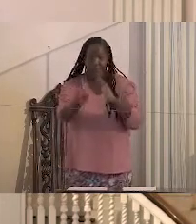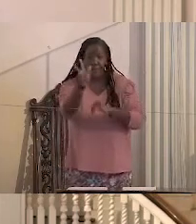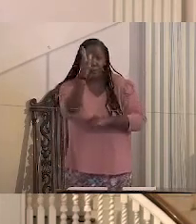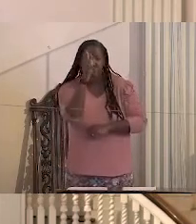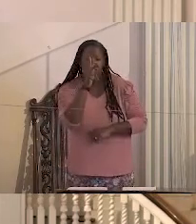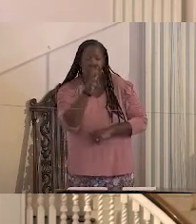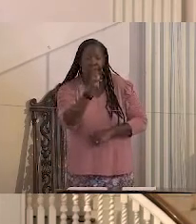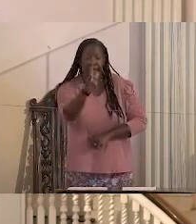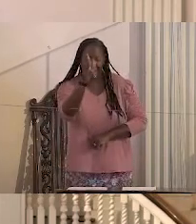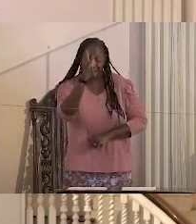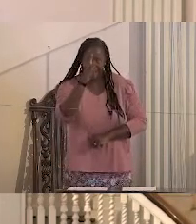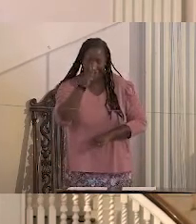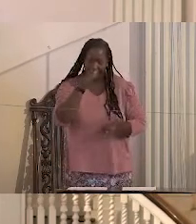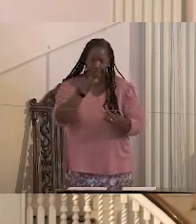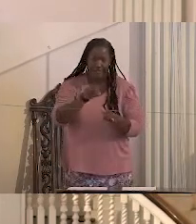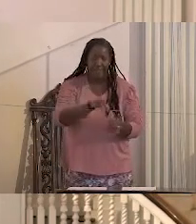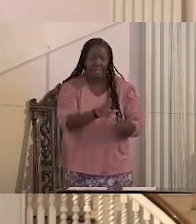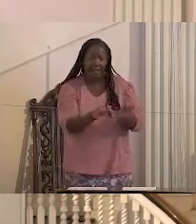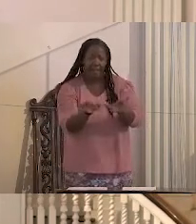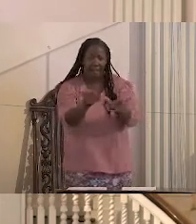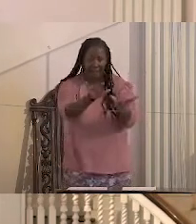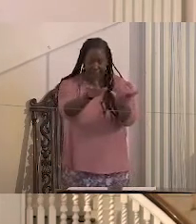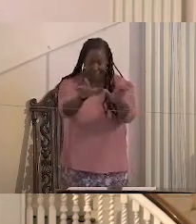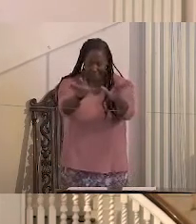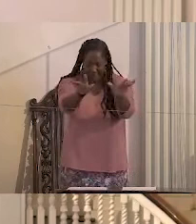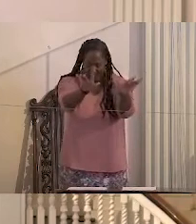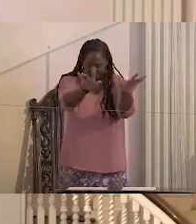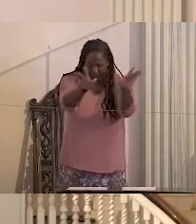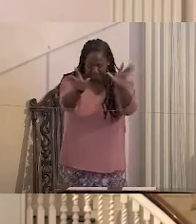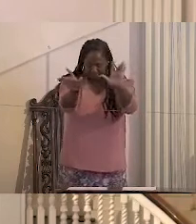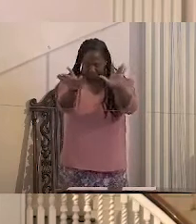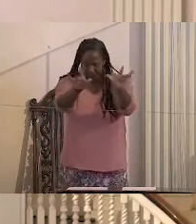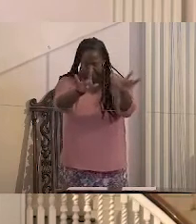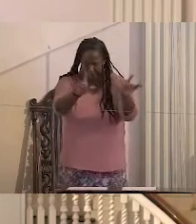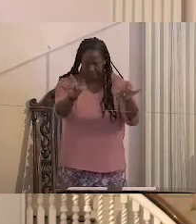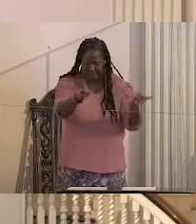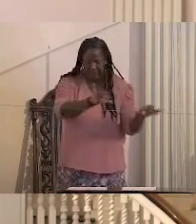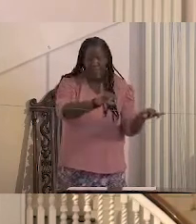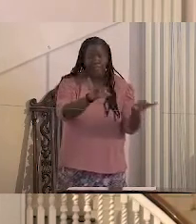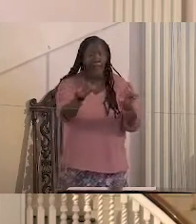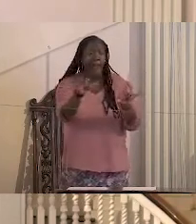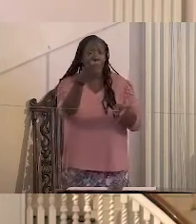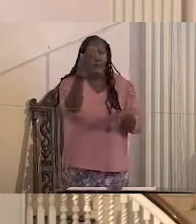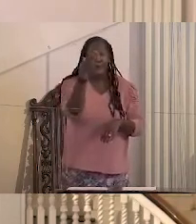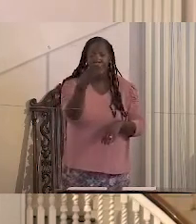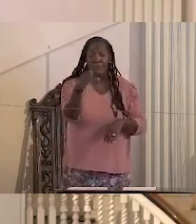dragonfly hangs like a blue thread